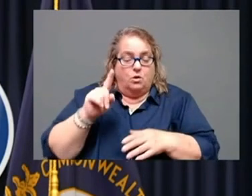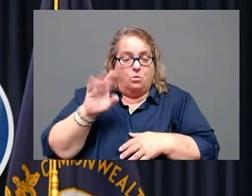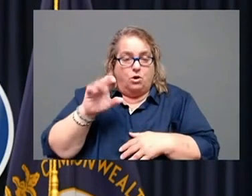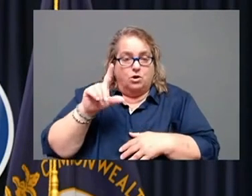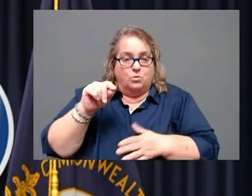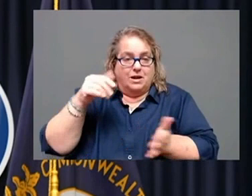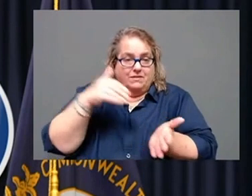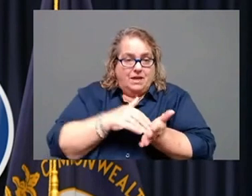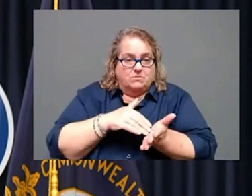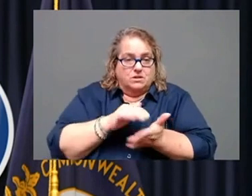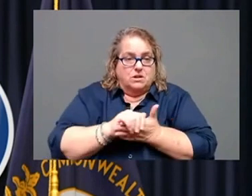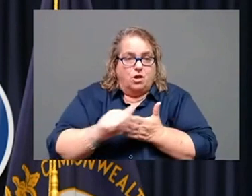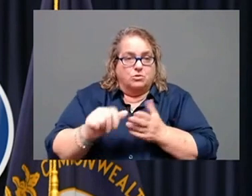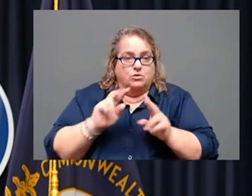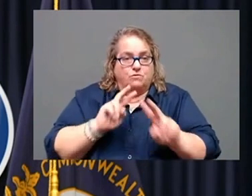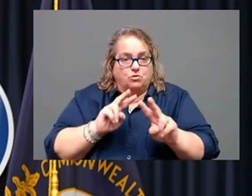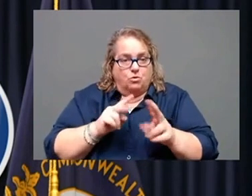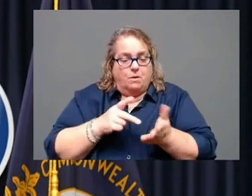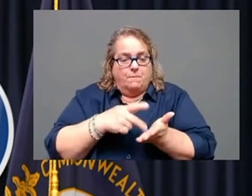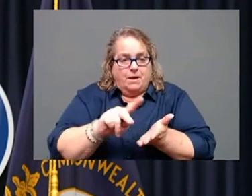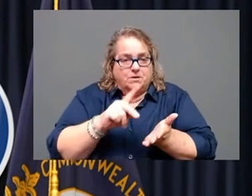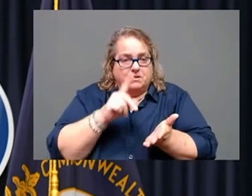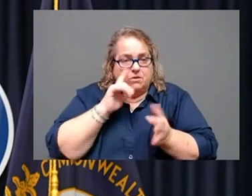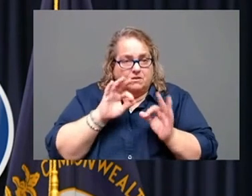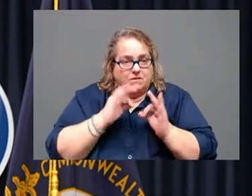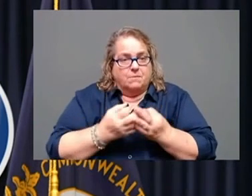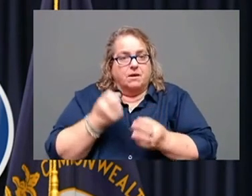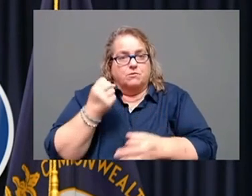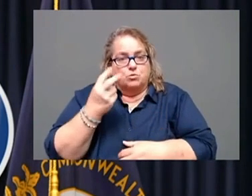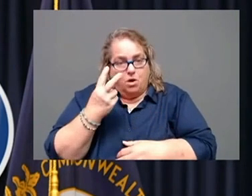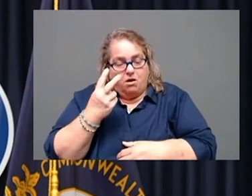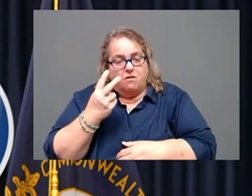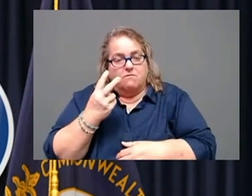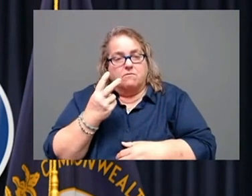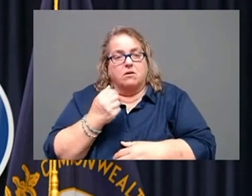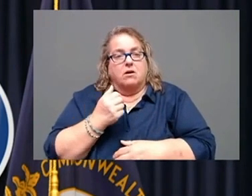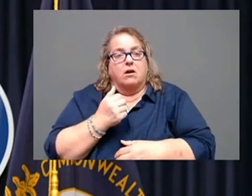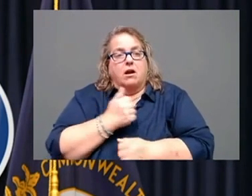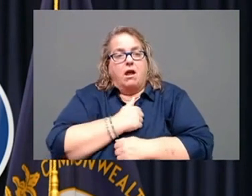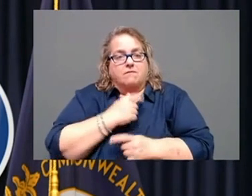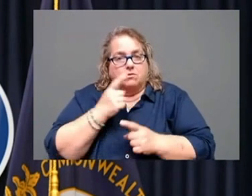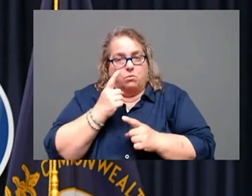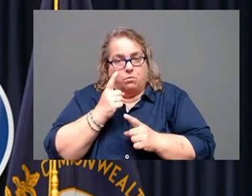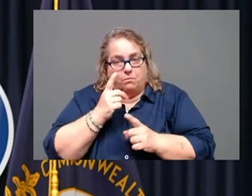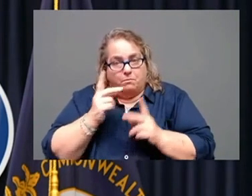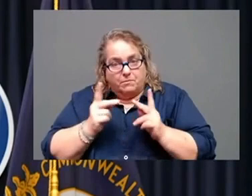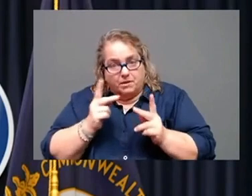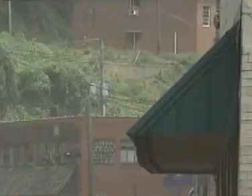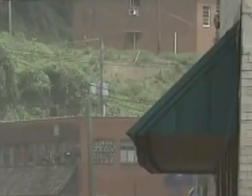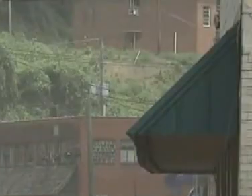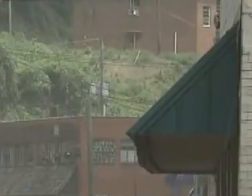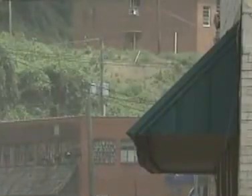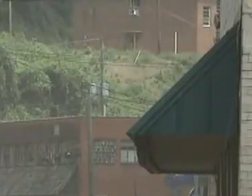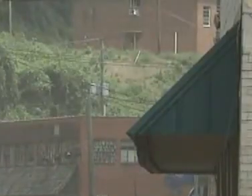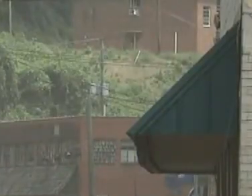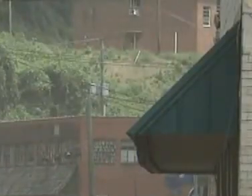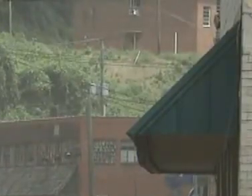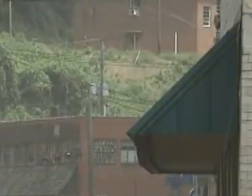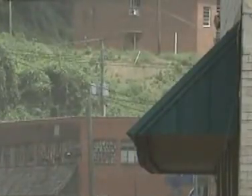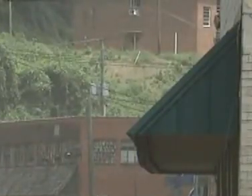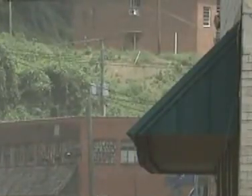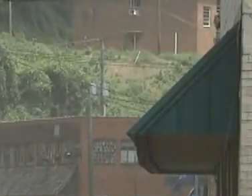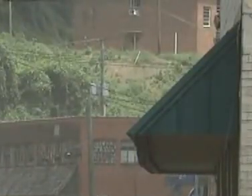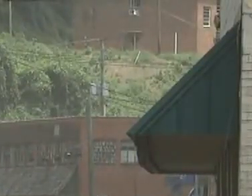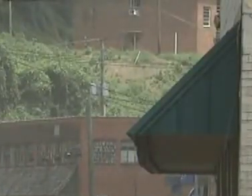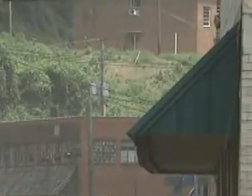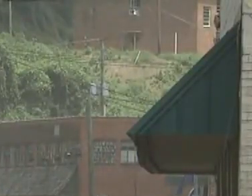payments to the families of 12 lost loved ones. This means they don't have to apply. They don't have to seek reimbursement. That includes the four